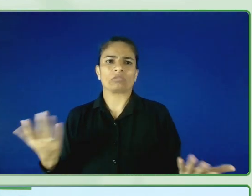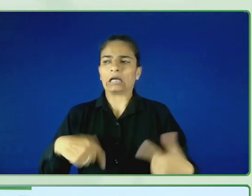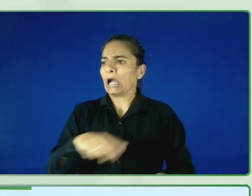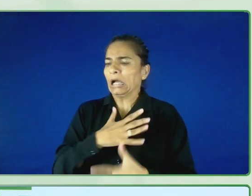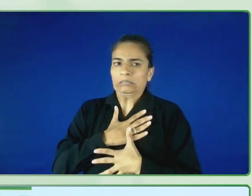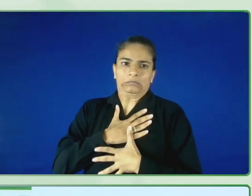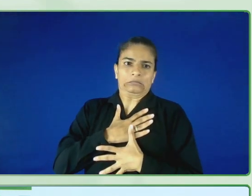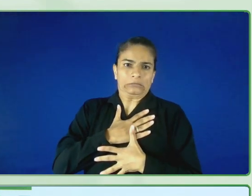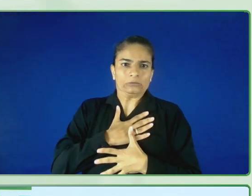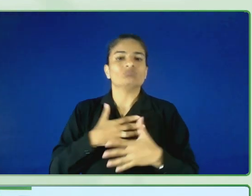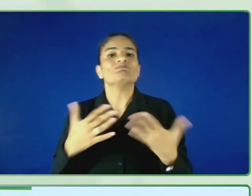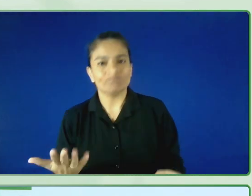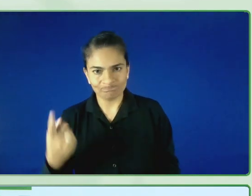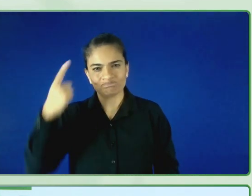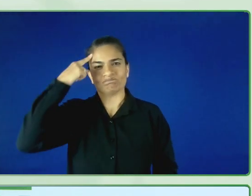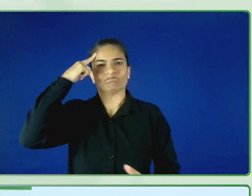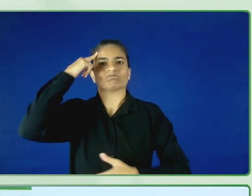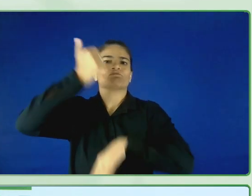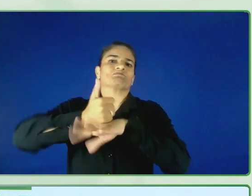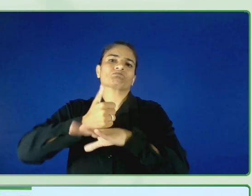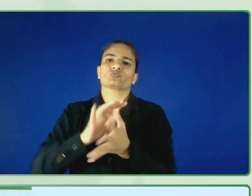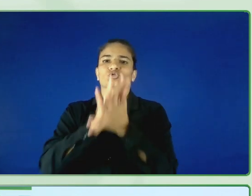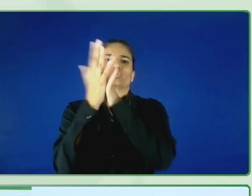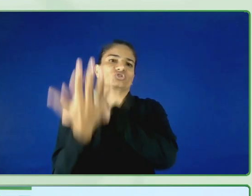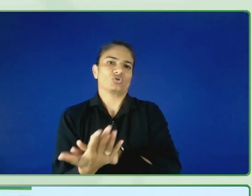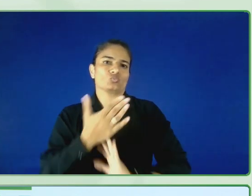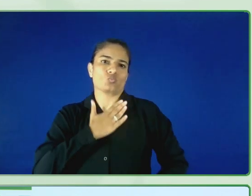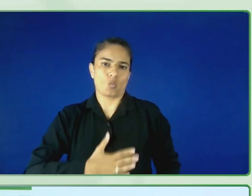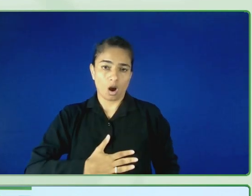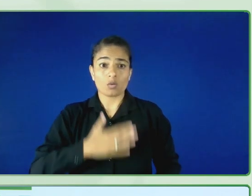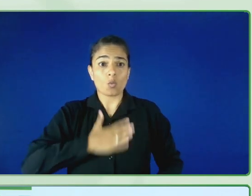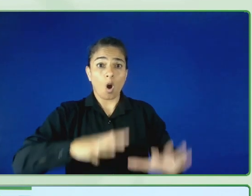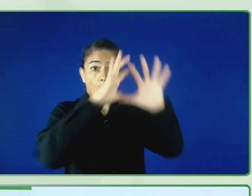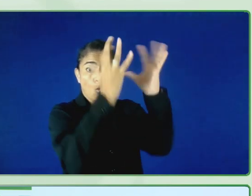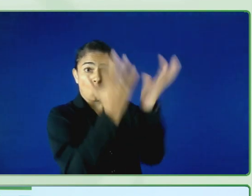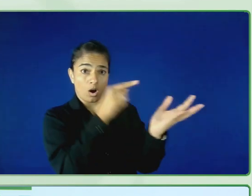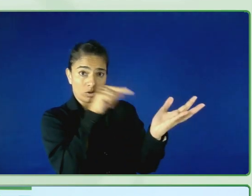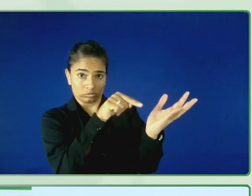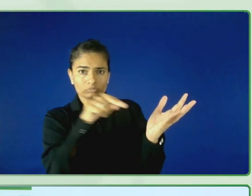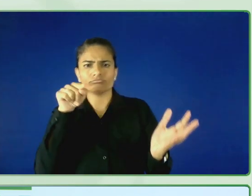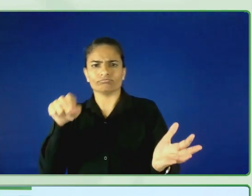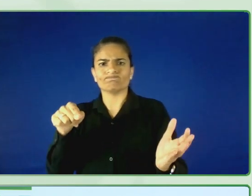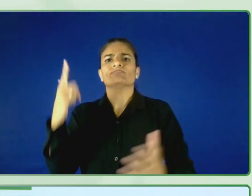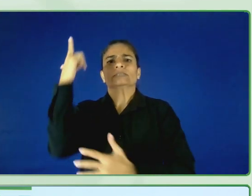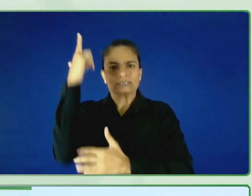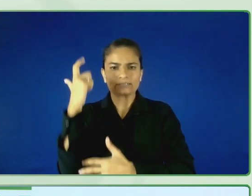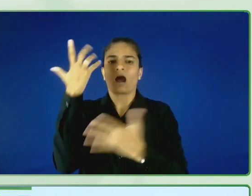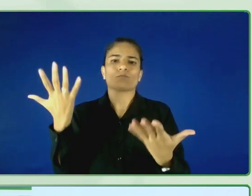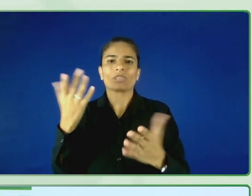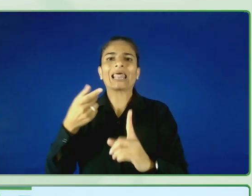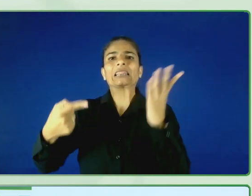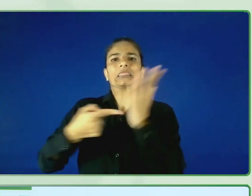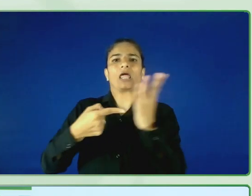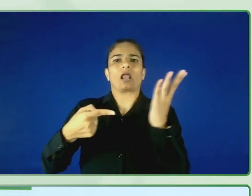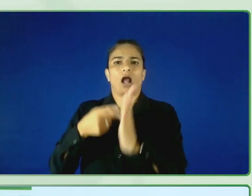Square. Youth, because they are the future of our country. Community, because we cannot solve social challenges without involving the